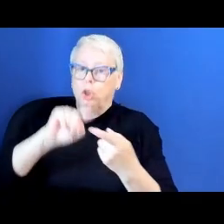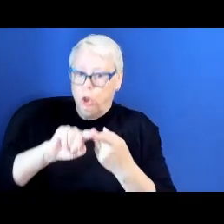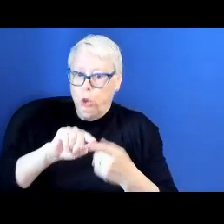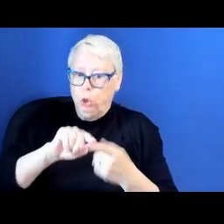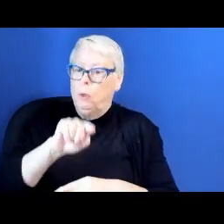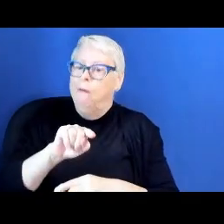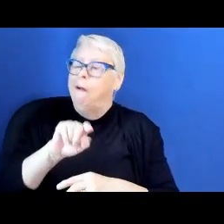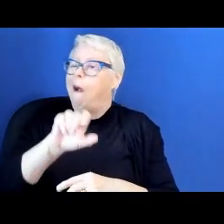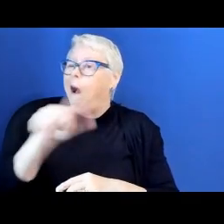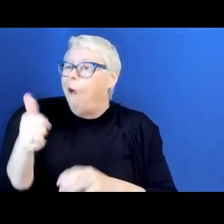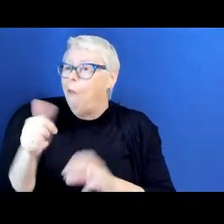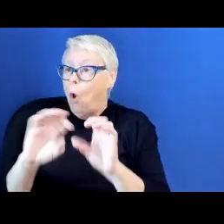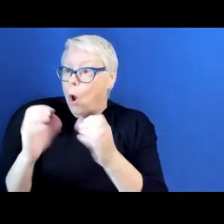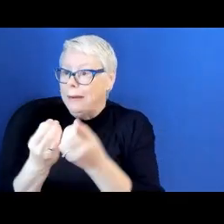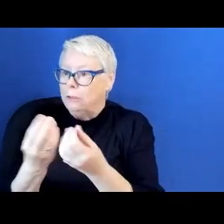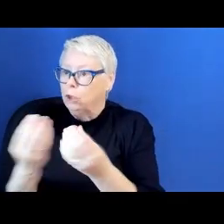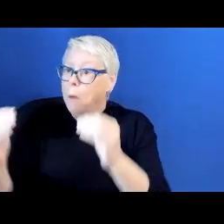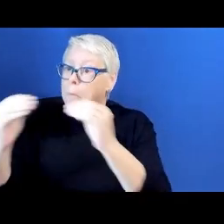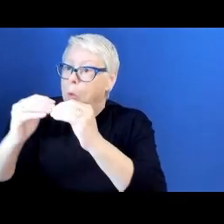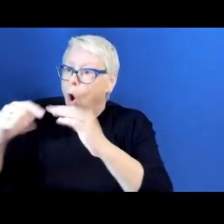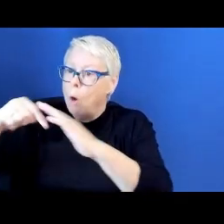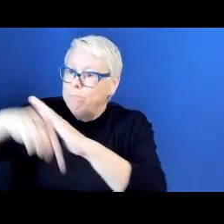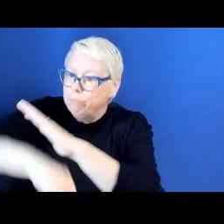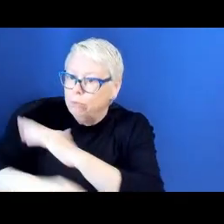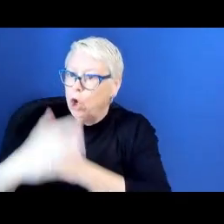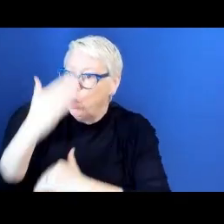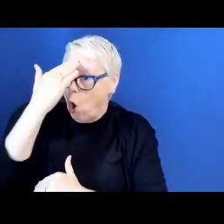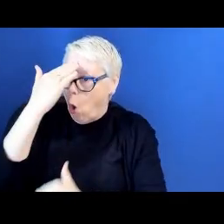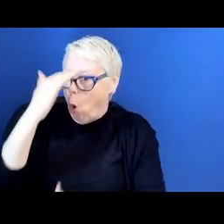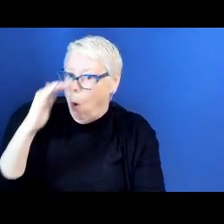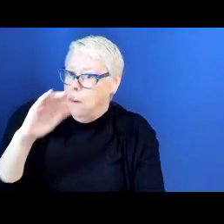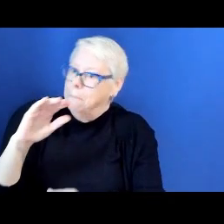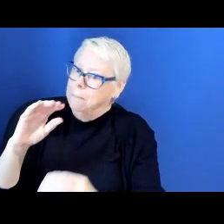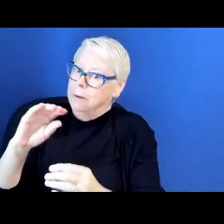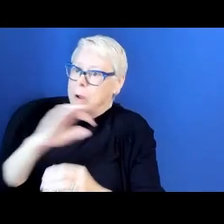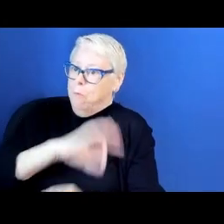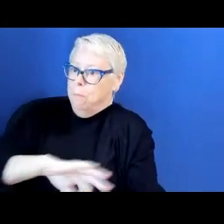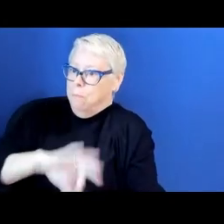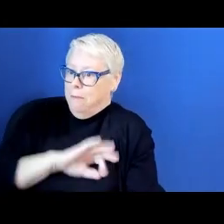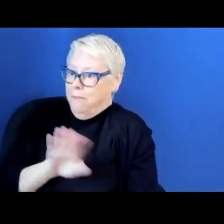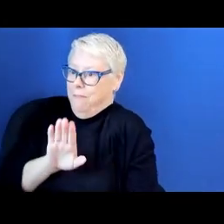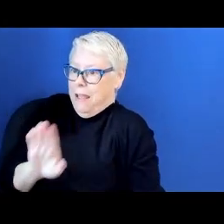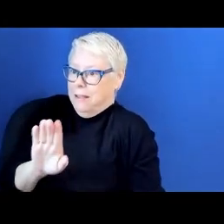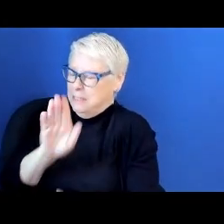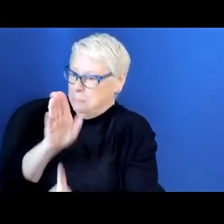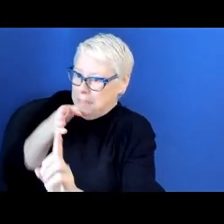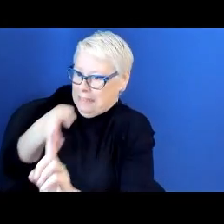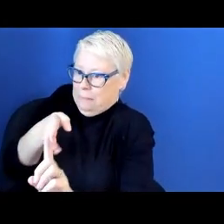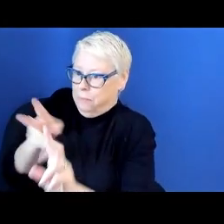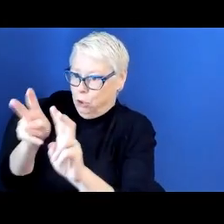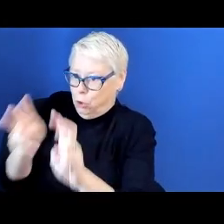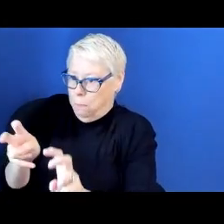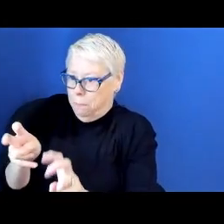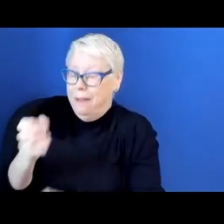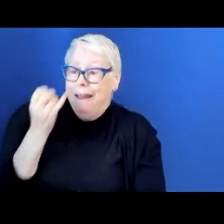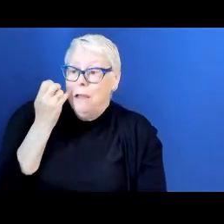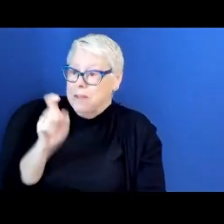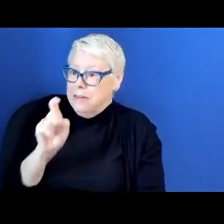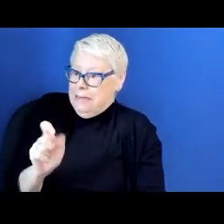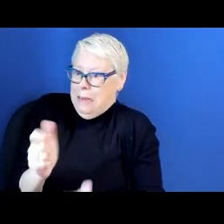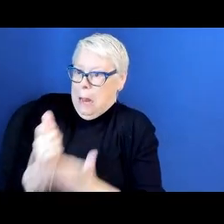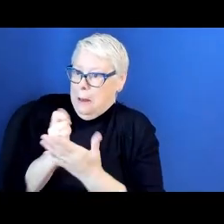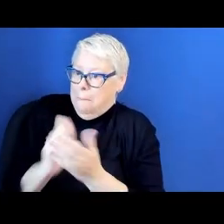deeper knowledge, deeper expertise if you need to consult in the specific topics, if you need to get